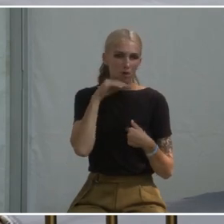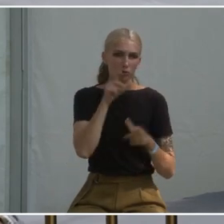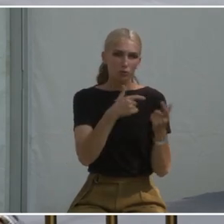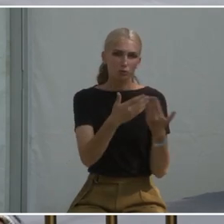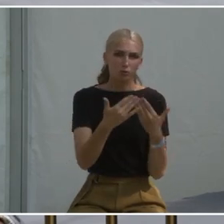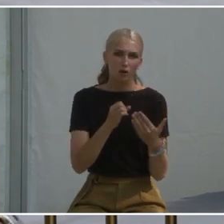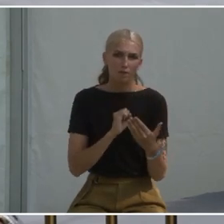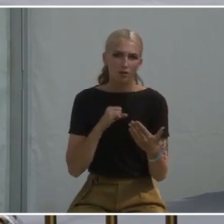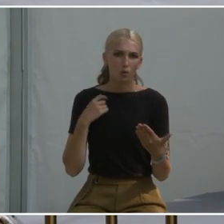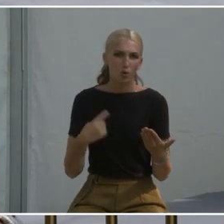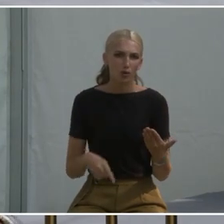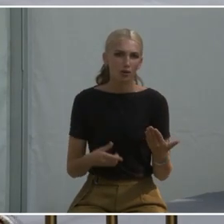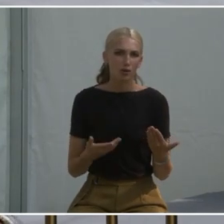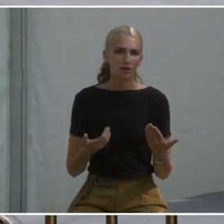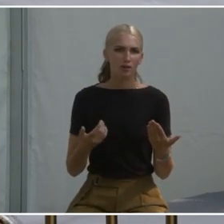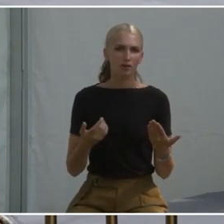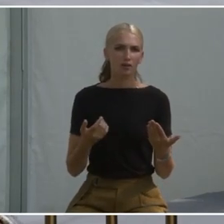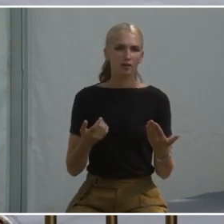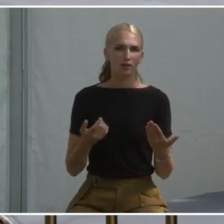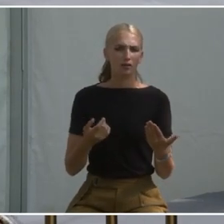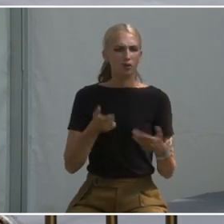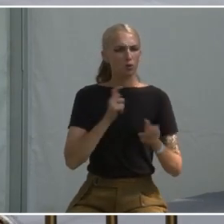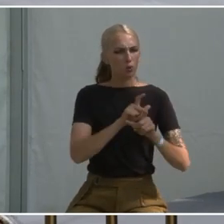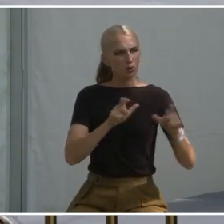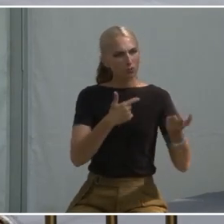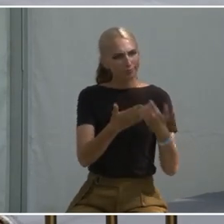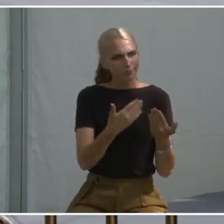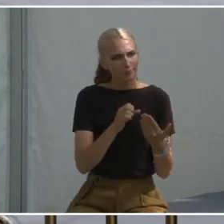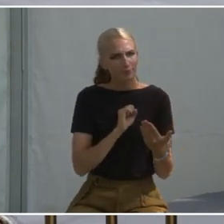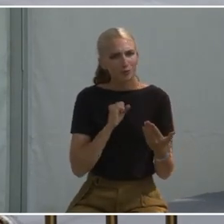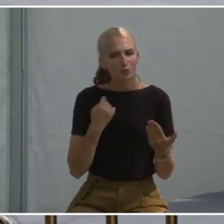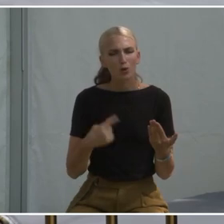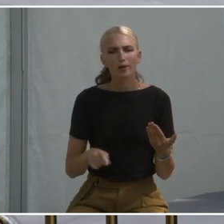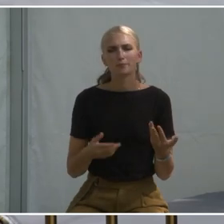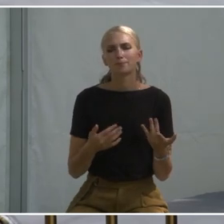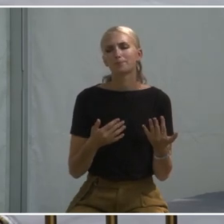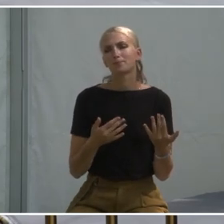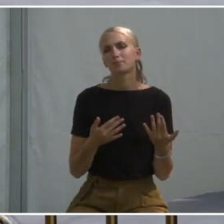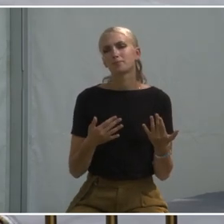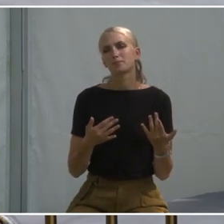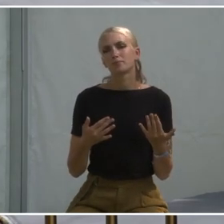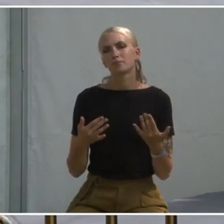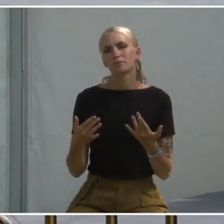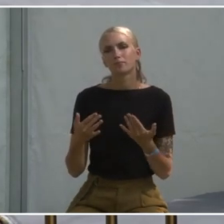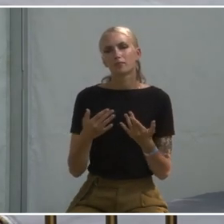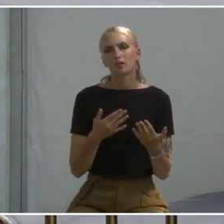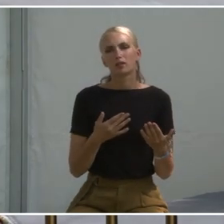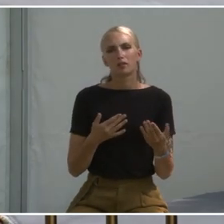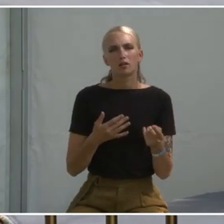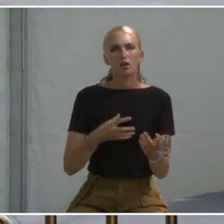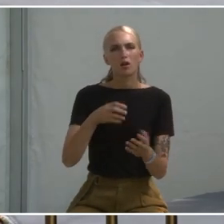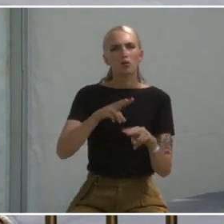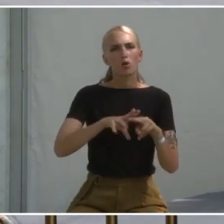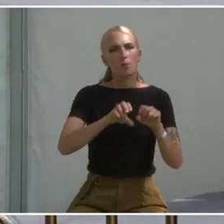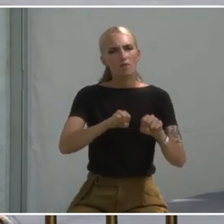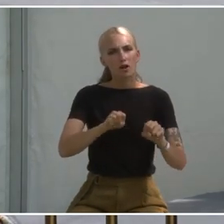I will talk with the university personnel. I would talk to the municipality personnel. I would talk to